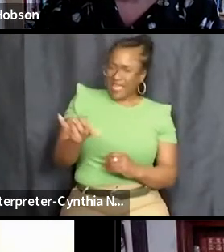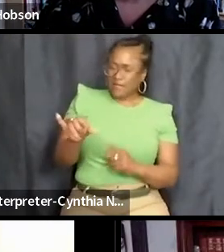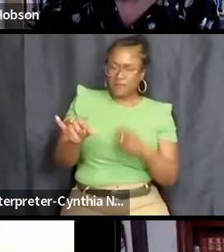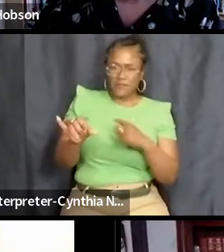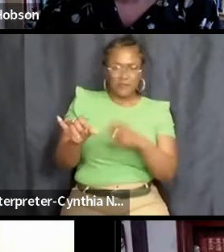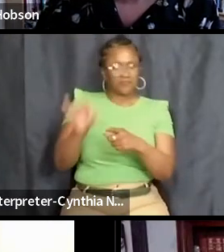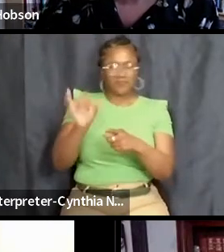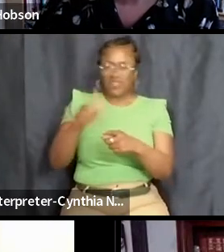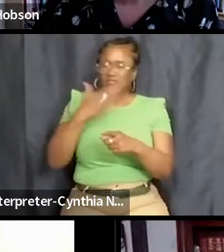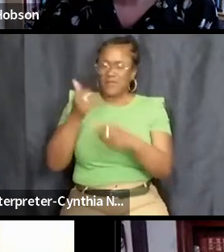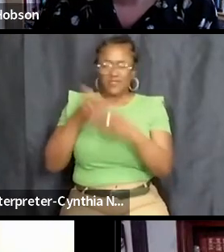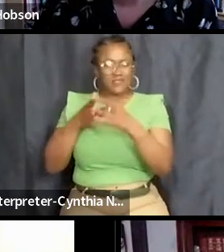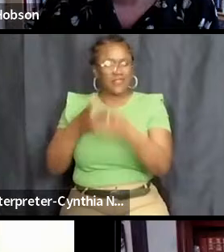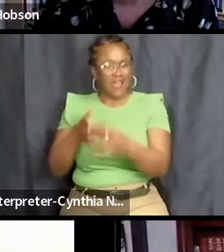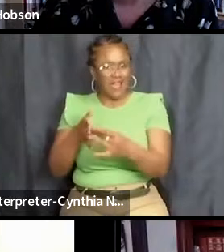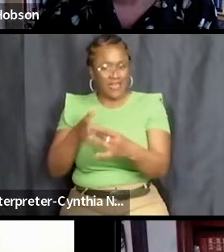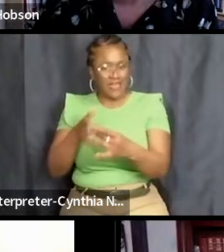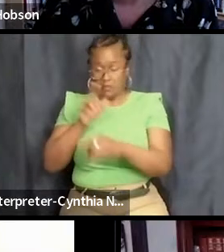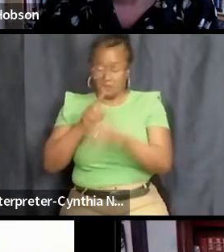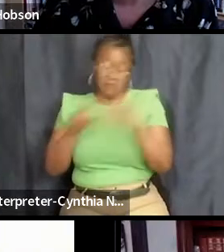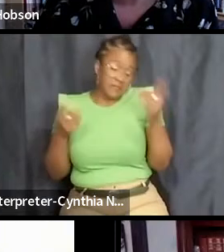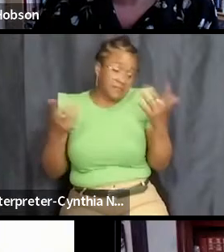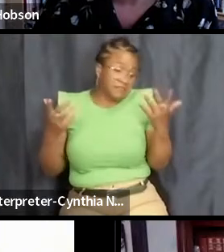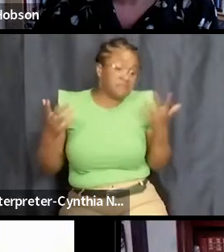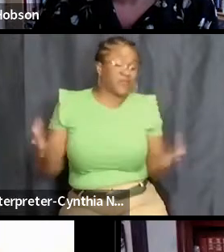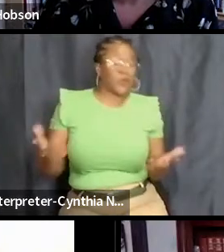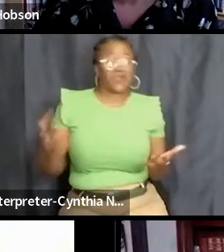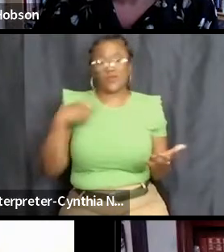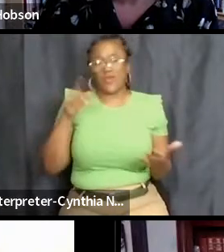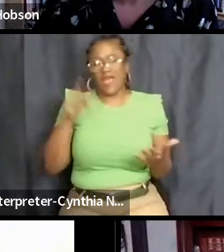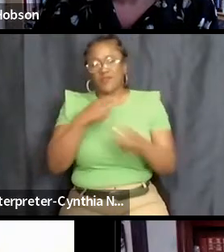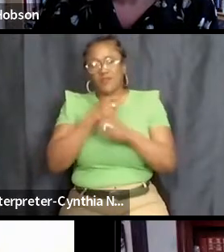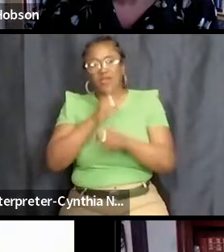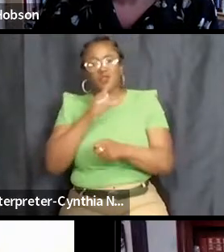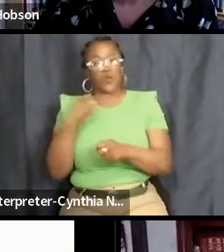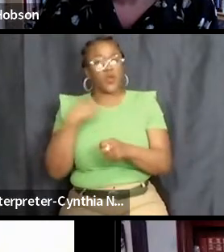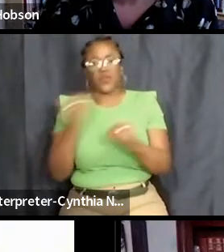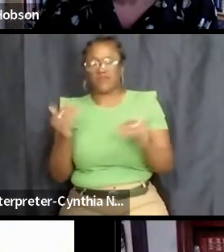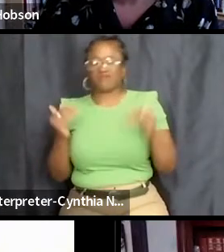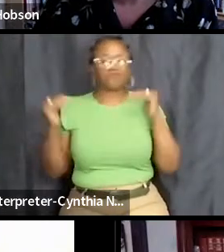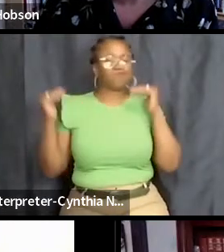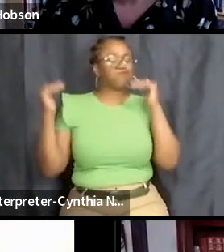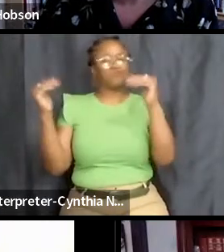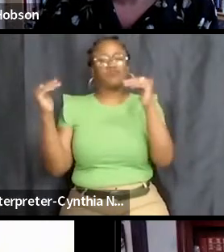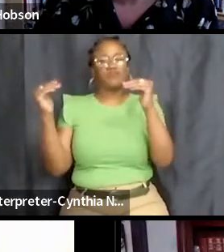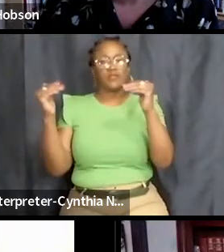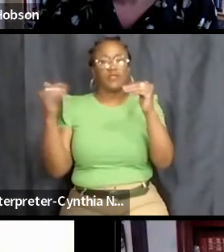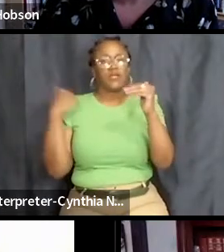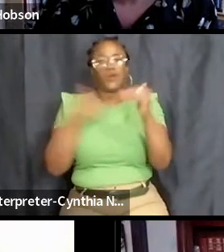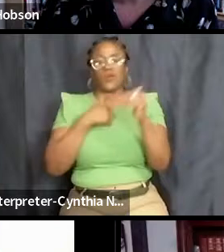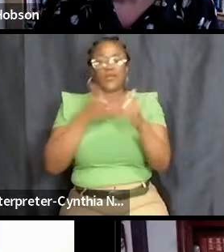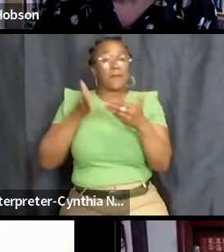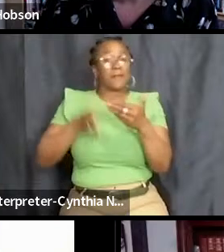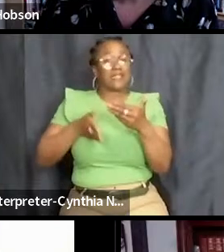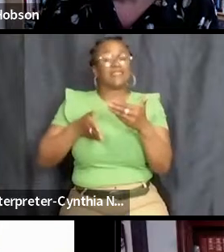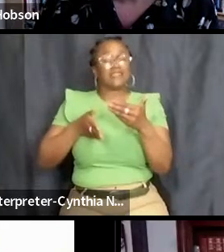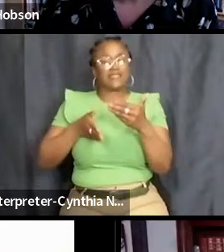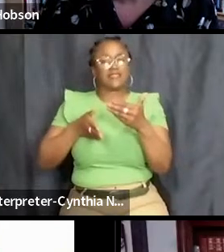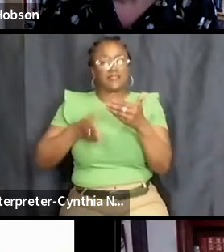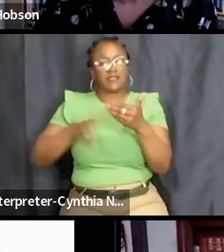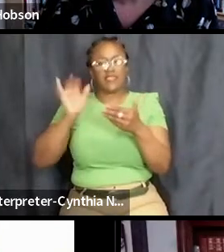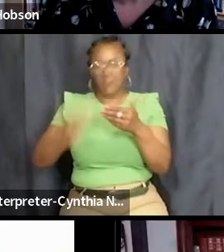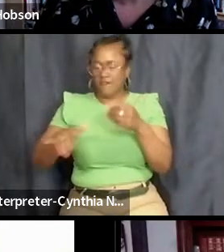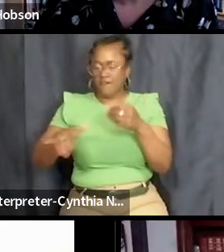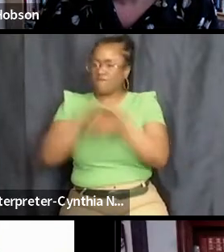our best guide. But of course we have to ensure that we go further and complete the